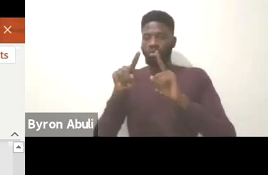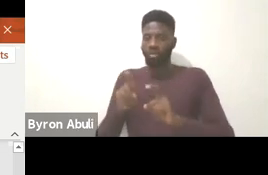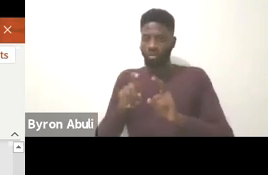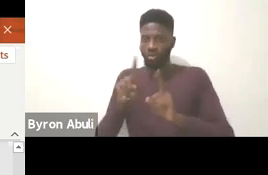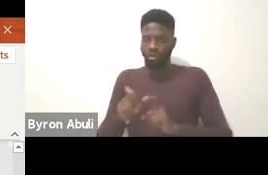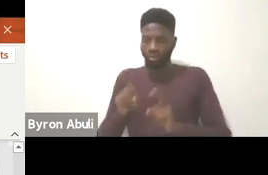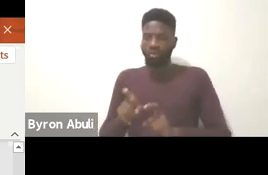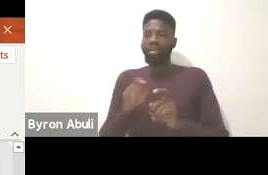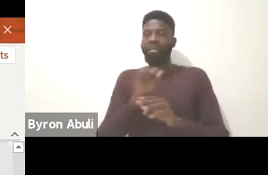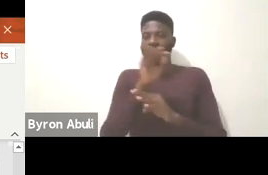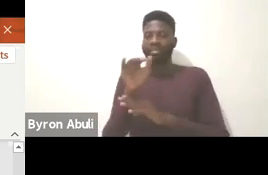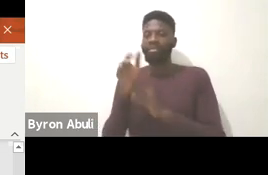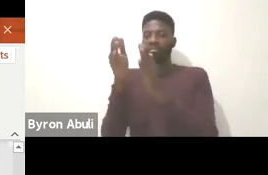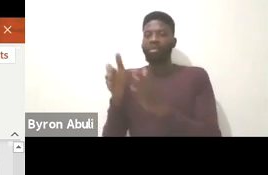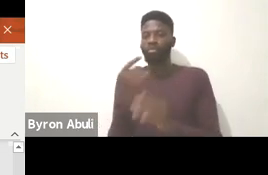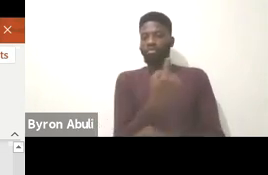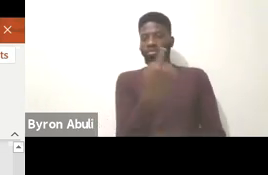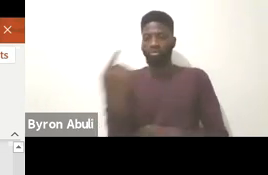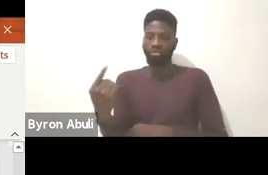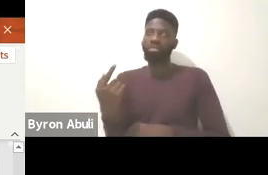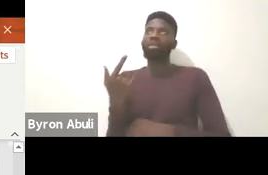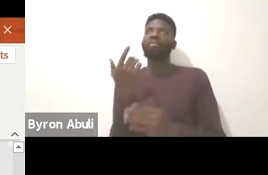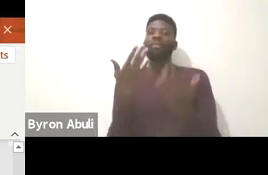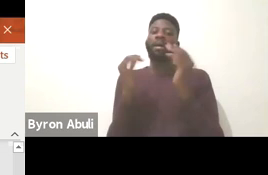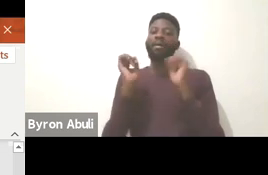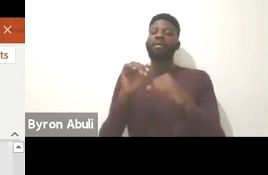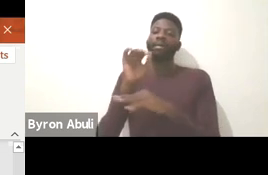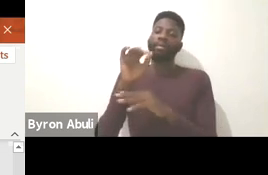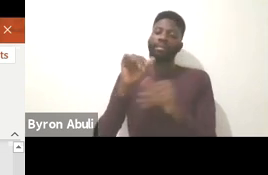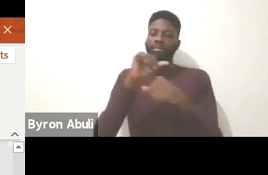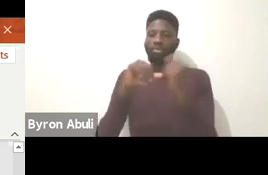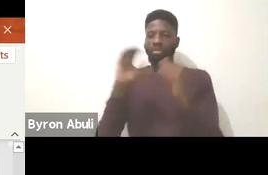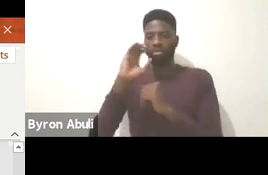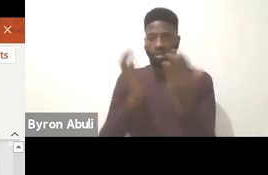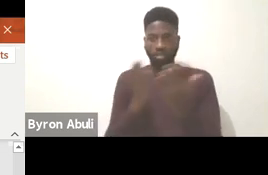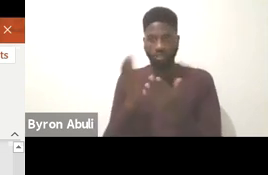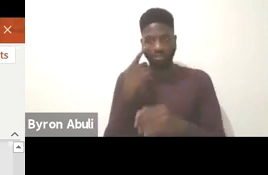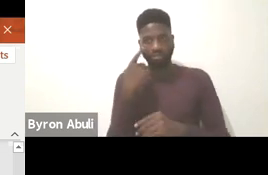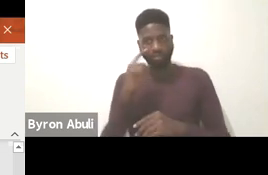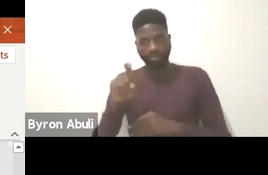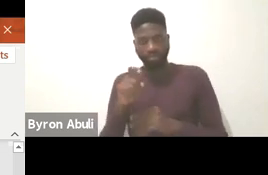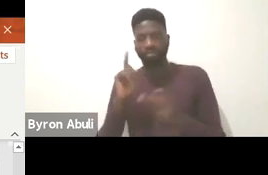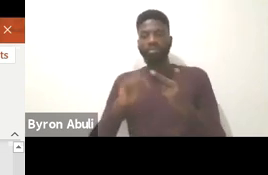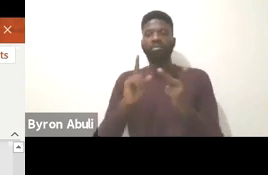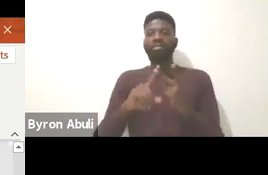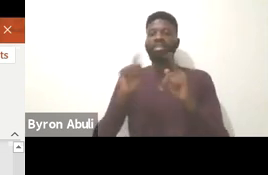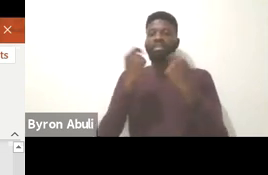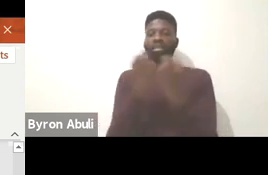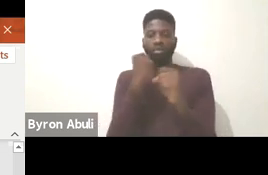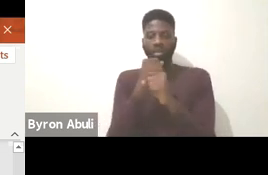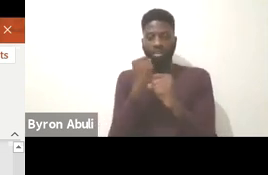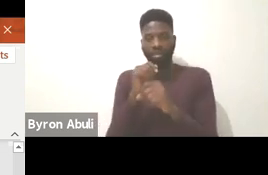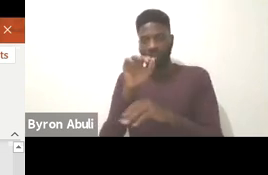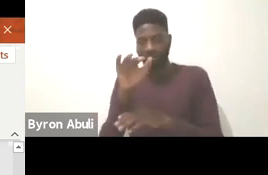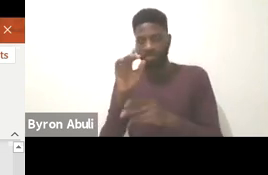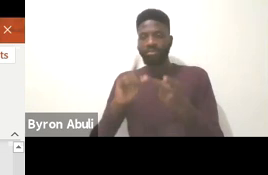every candidate. Maybe they can ask a question on customer service. They can ask a question on teamwork, on